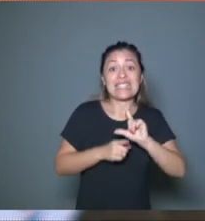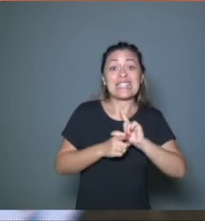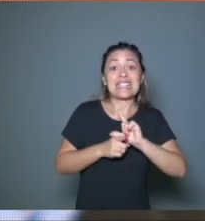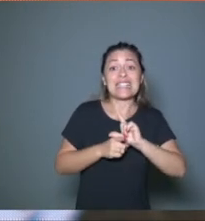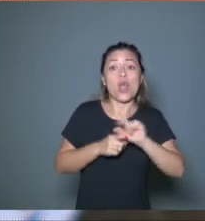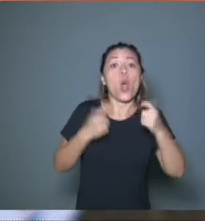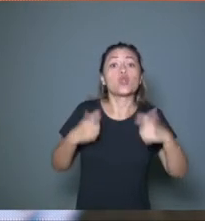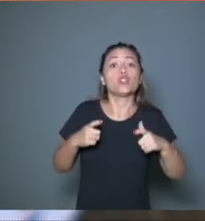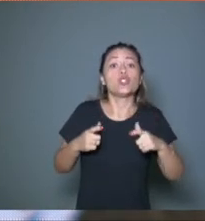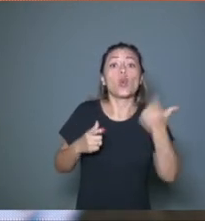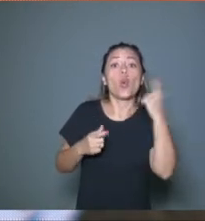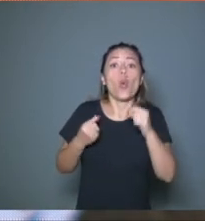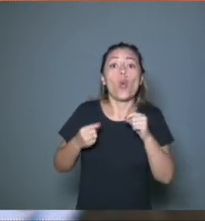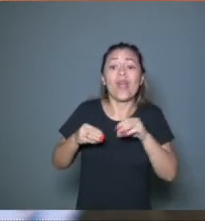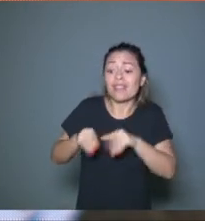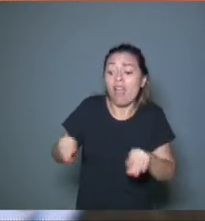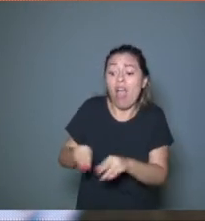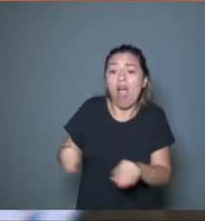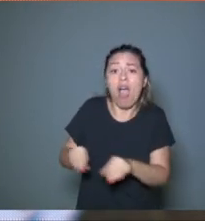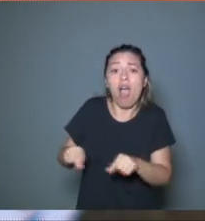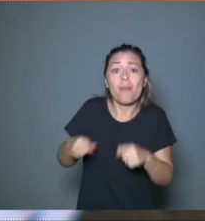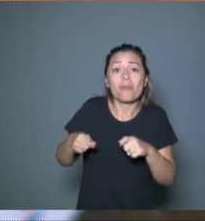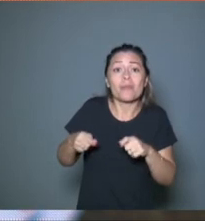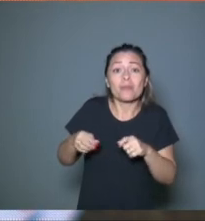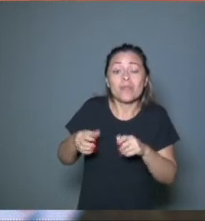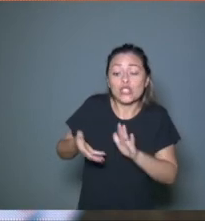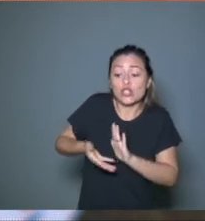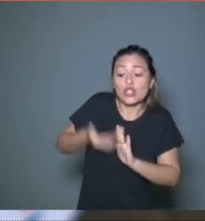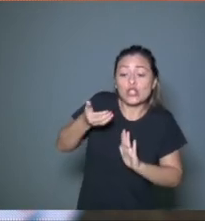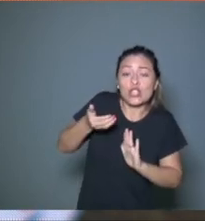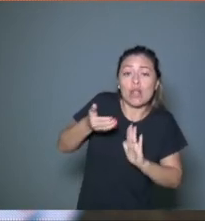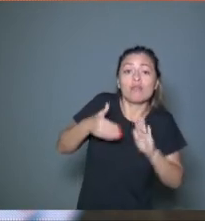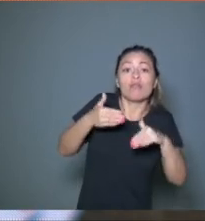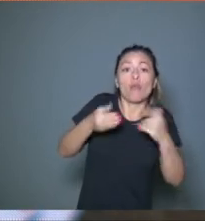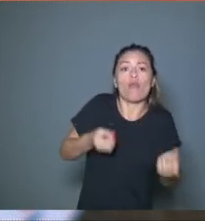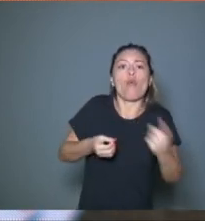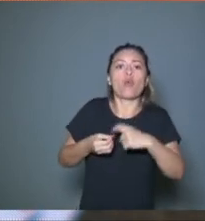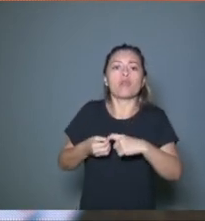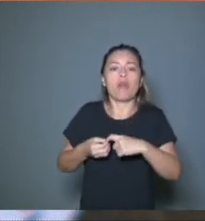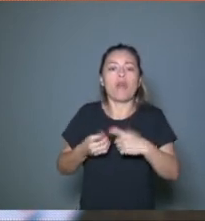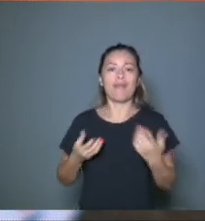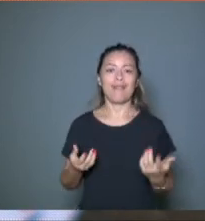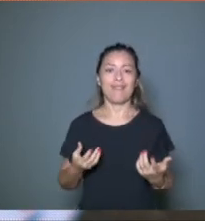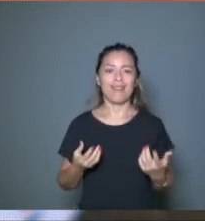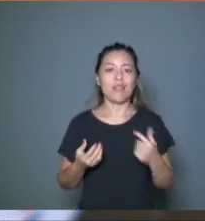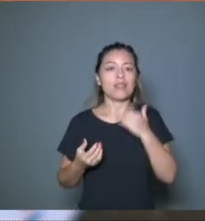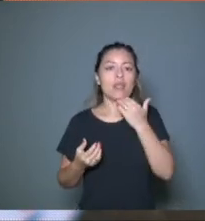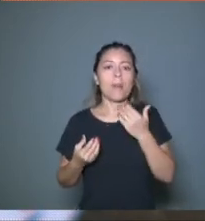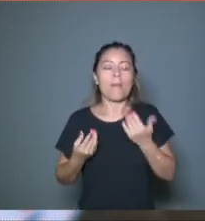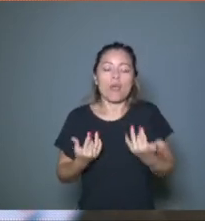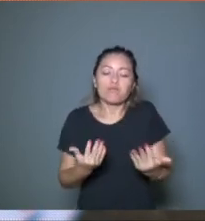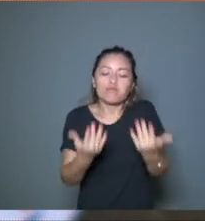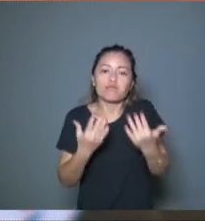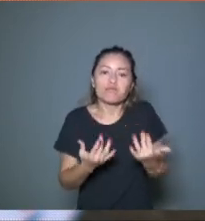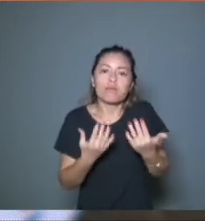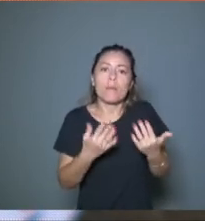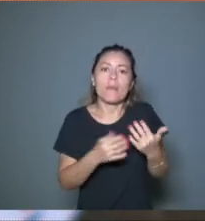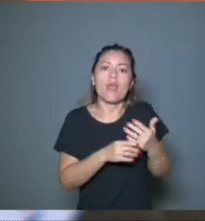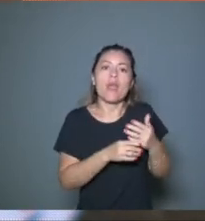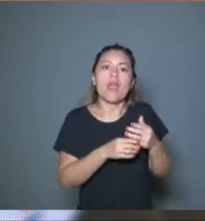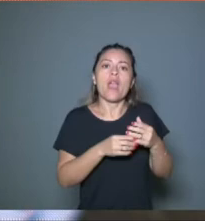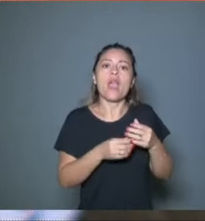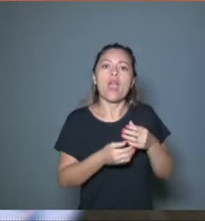that comes out of the ground. And I have to replace that potassium. So